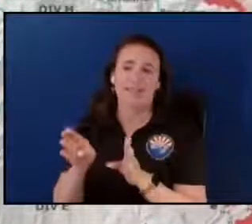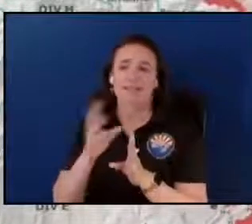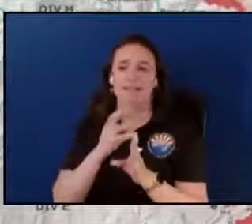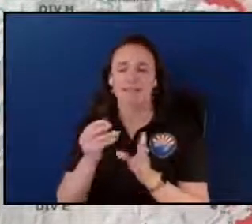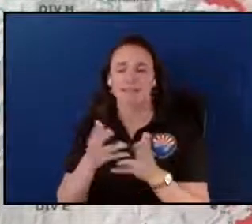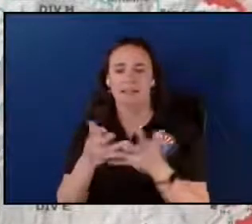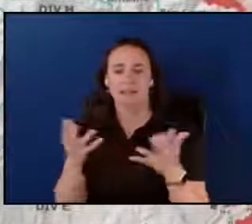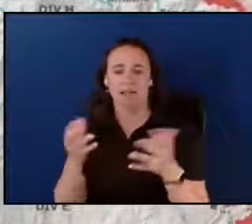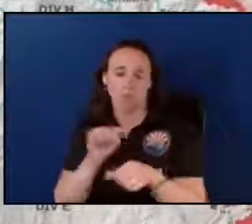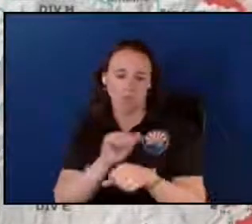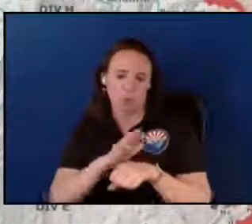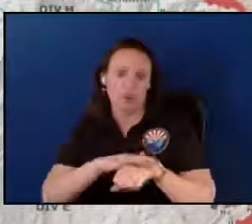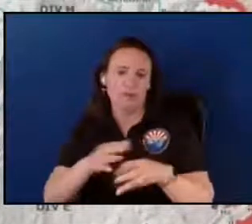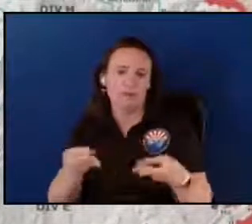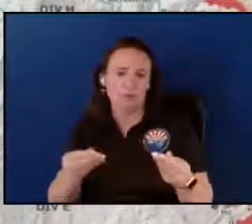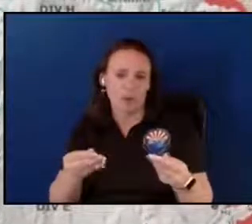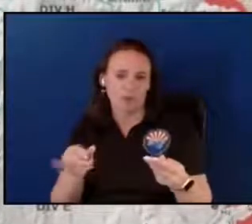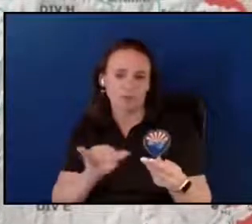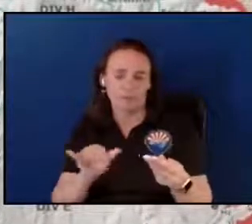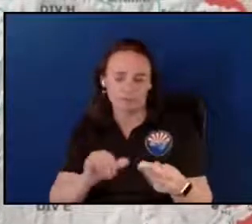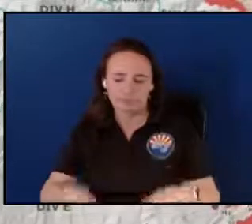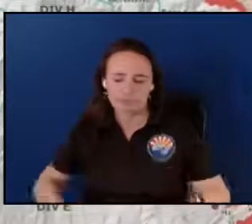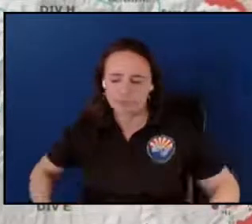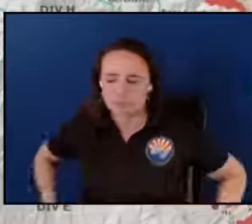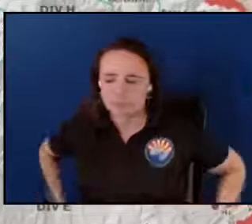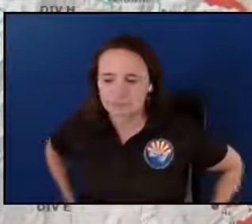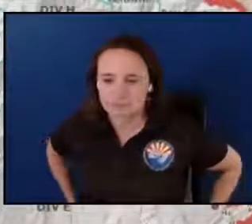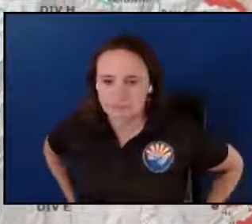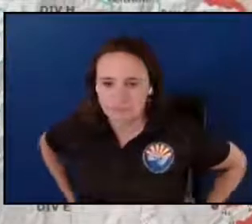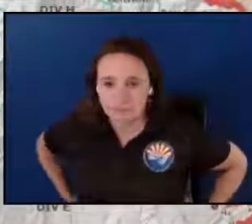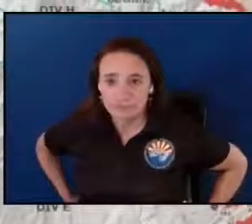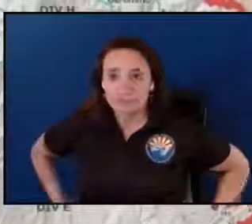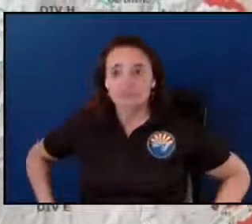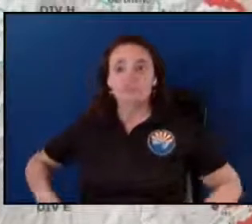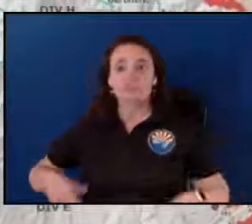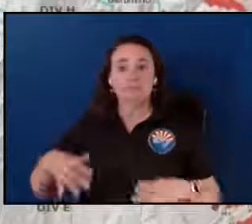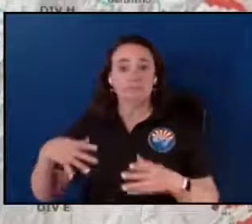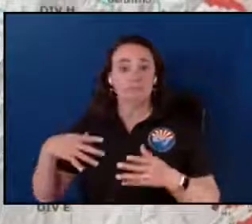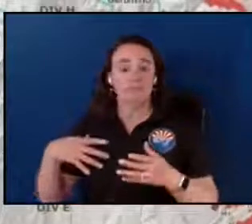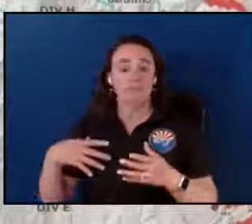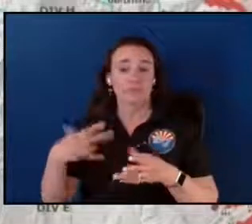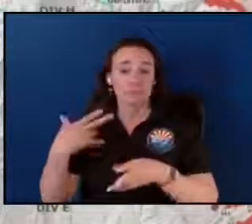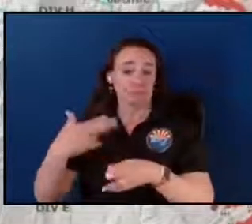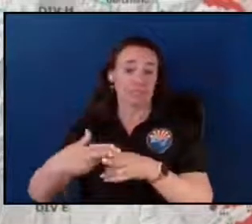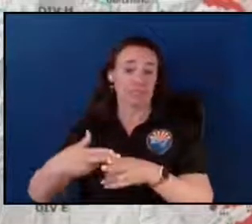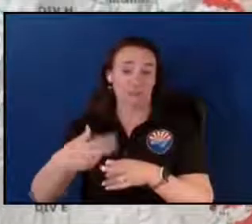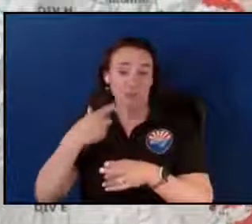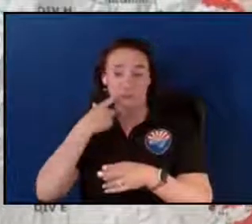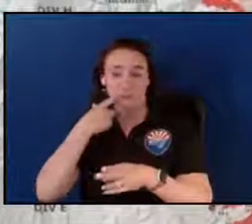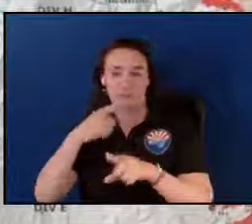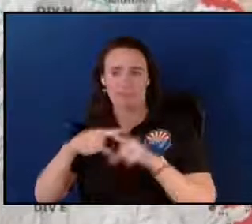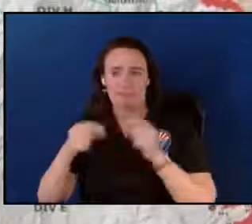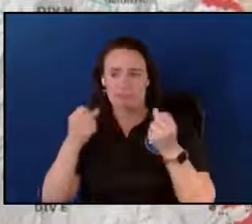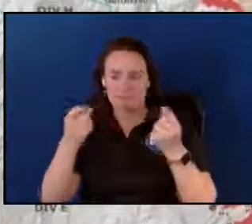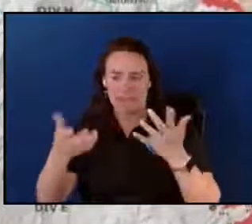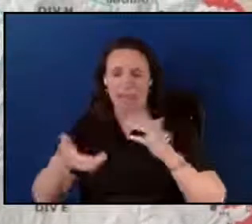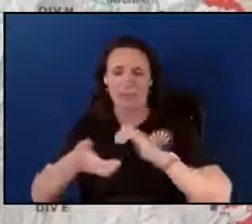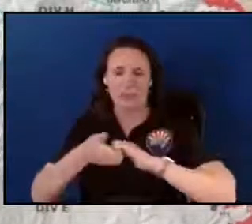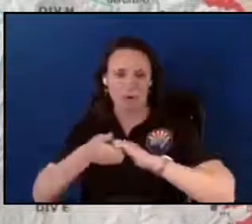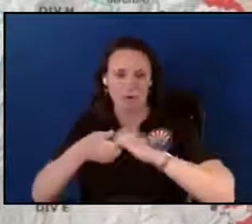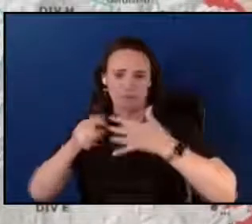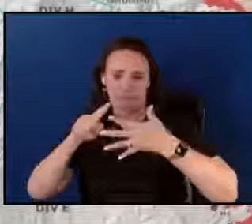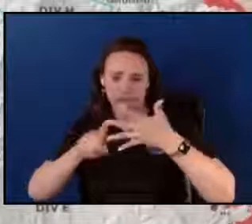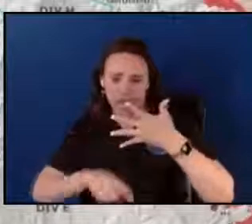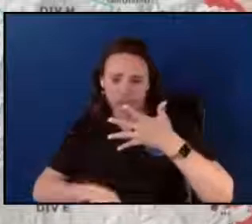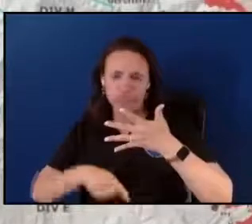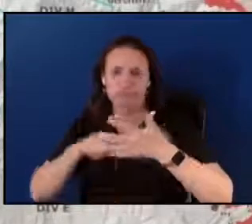ground as well. And I hadn't mentioned it in a while, but there's just a lot of different partners that are working together, from the incident